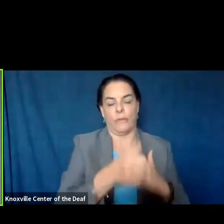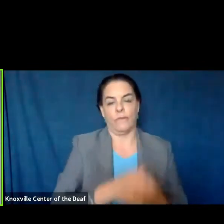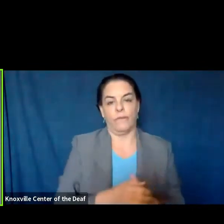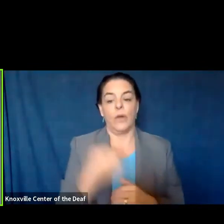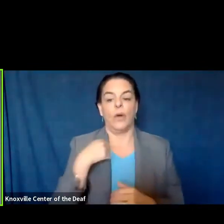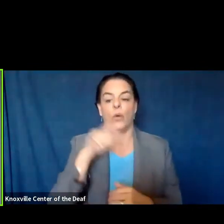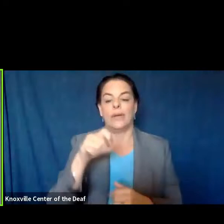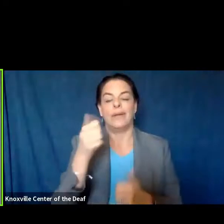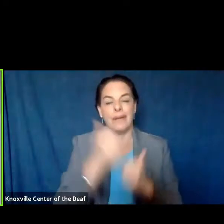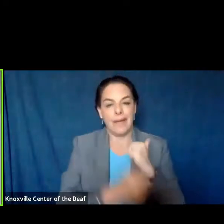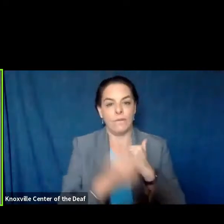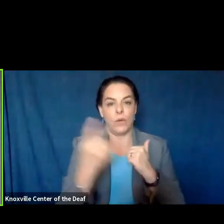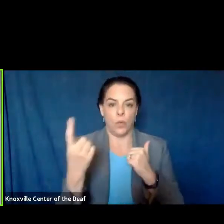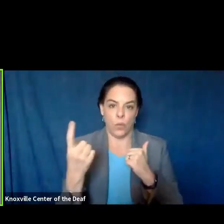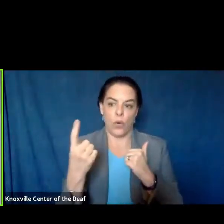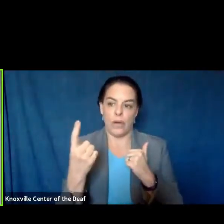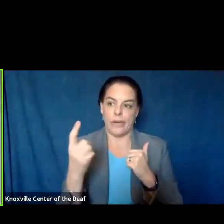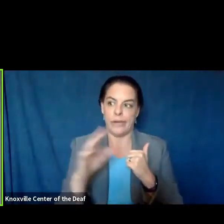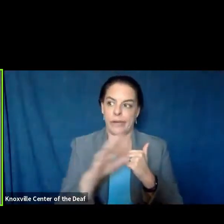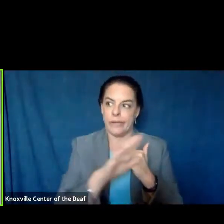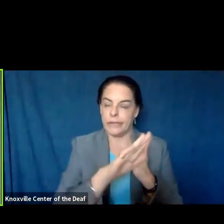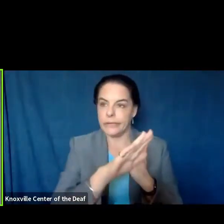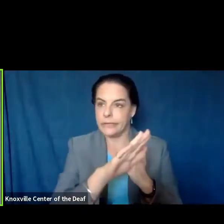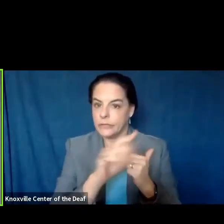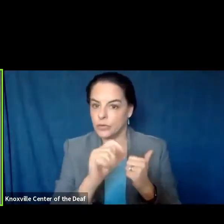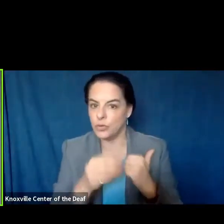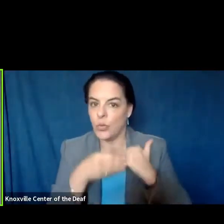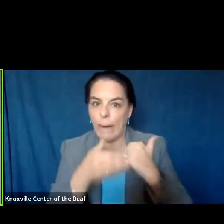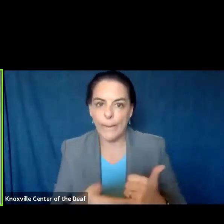need everybody's input. We need everybody's